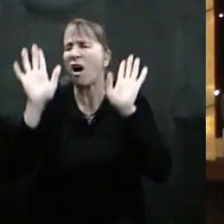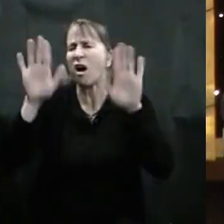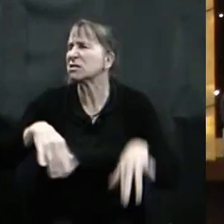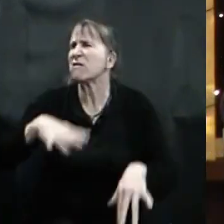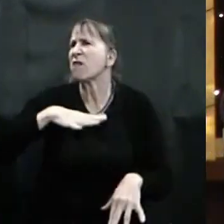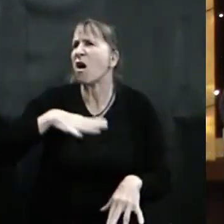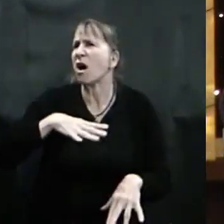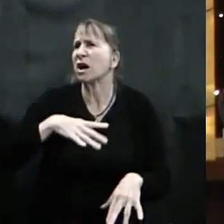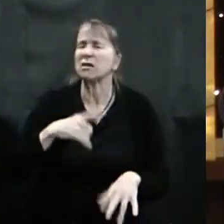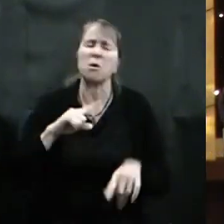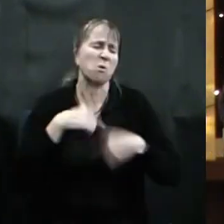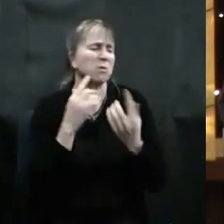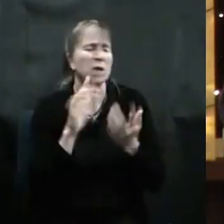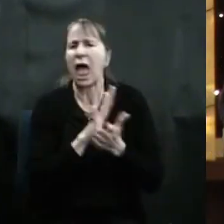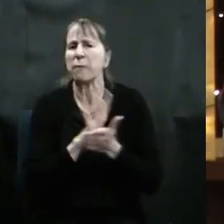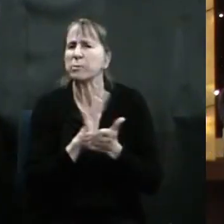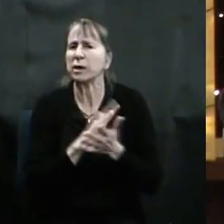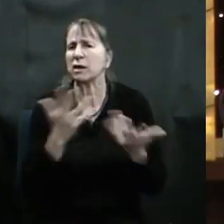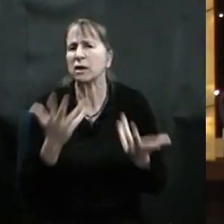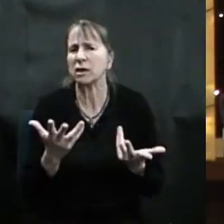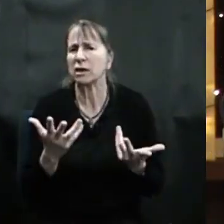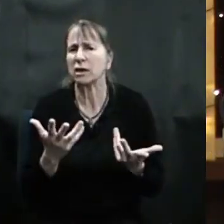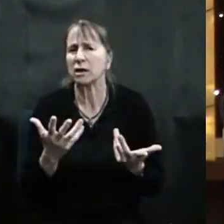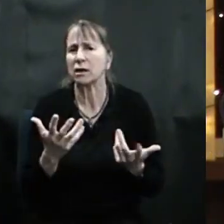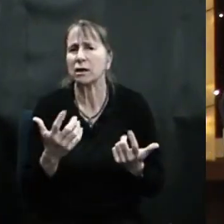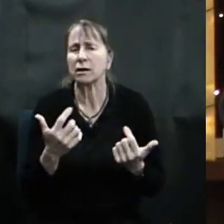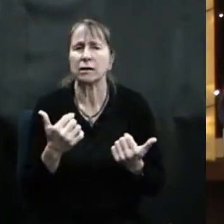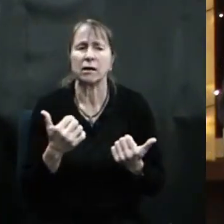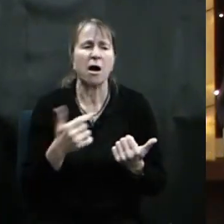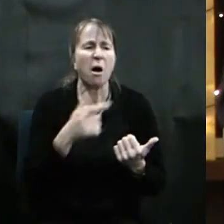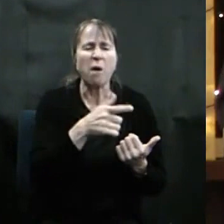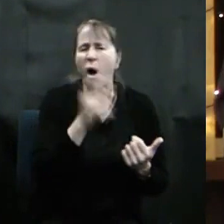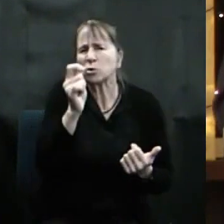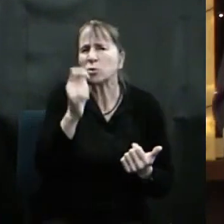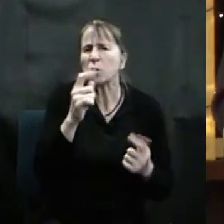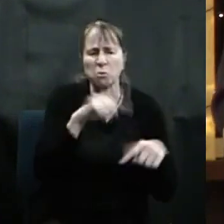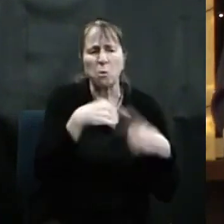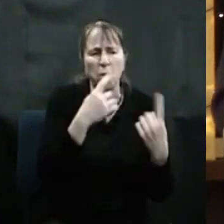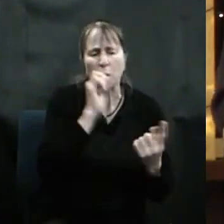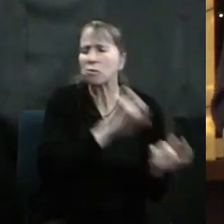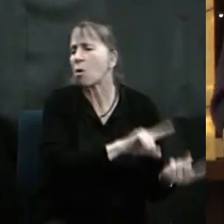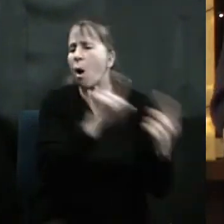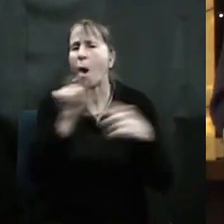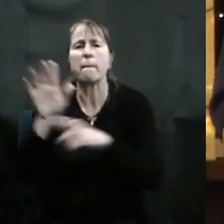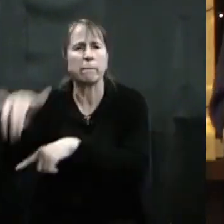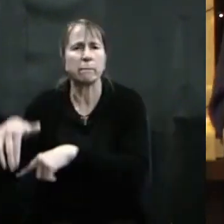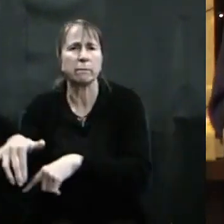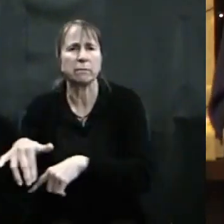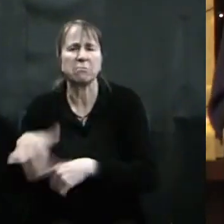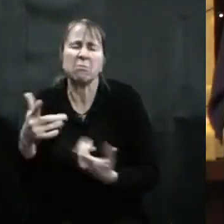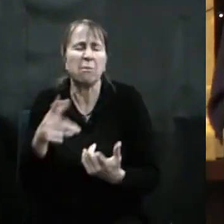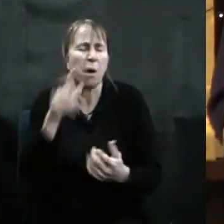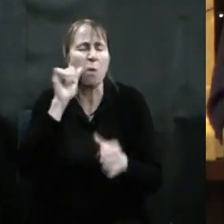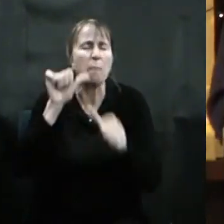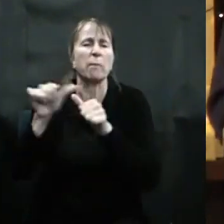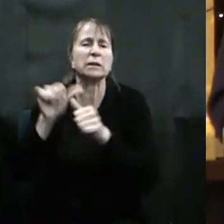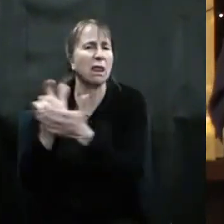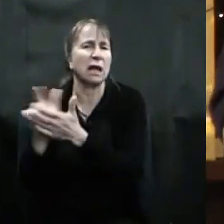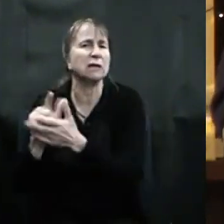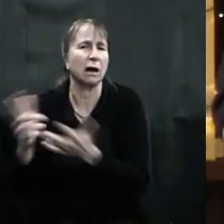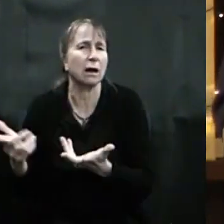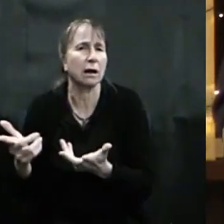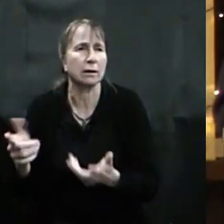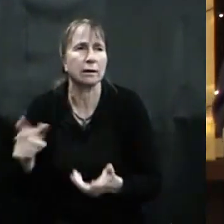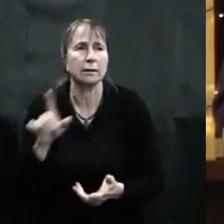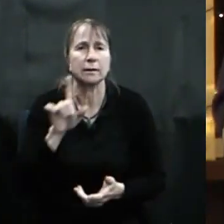circum-optimism. You can look forward to returning home. Perhaps things will be better. But that